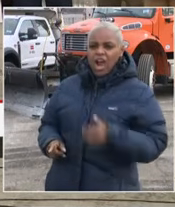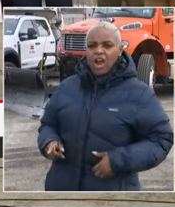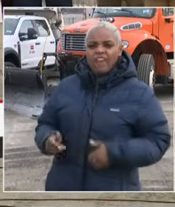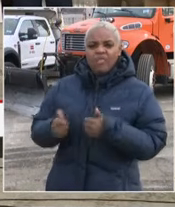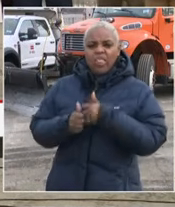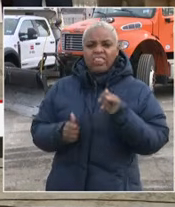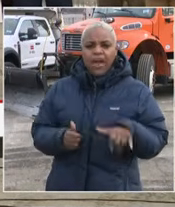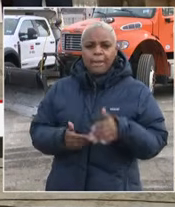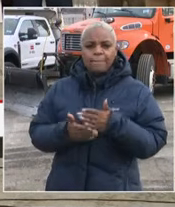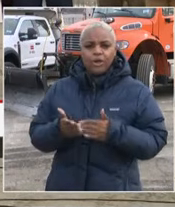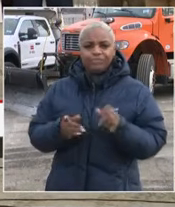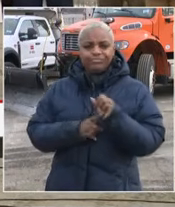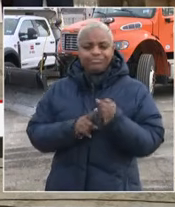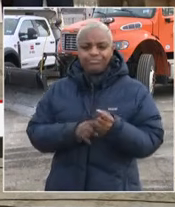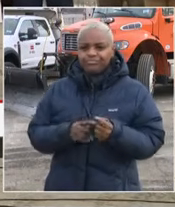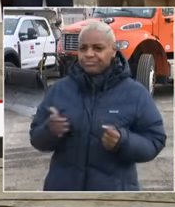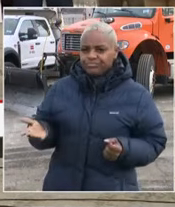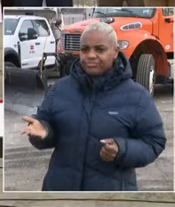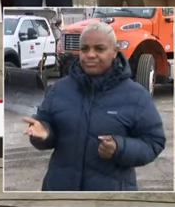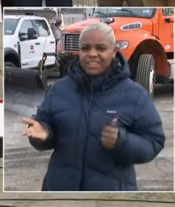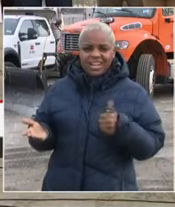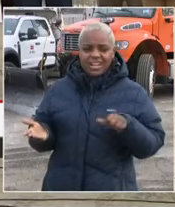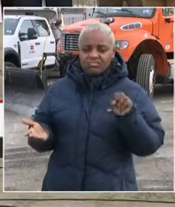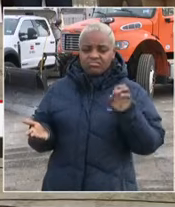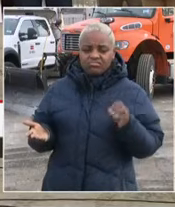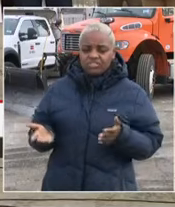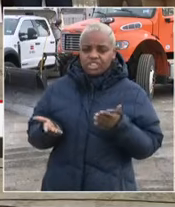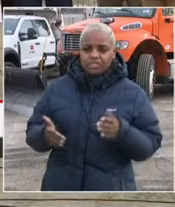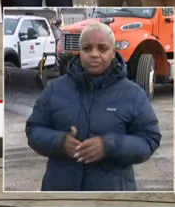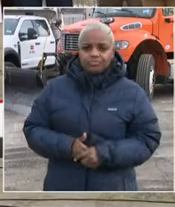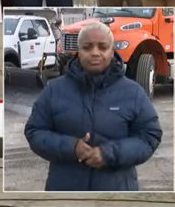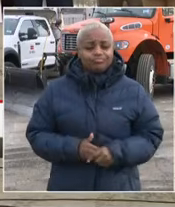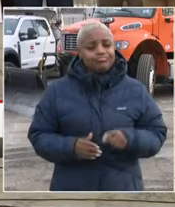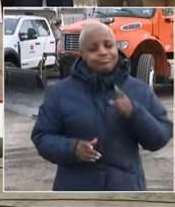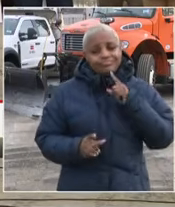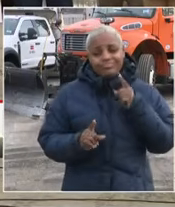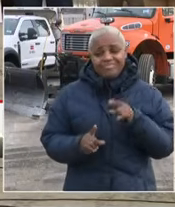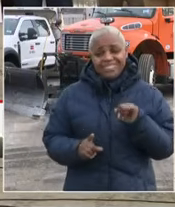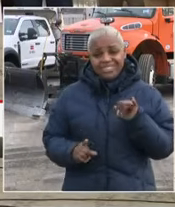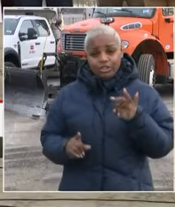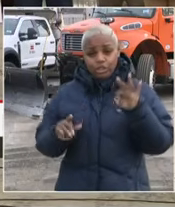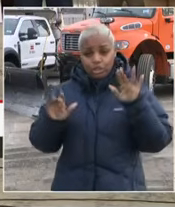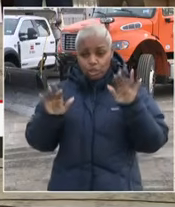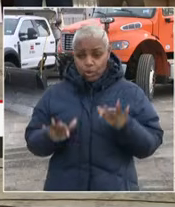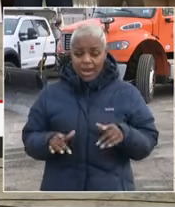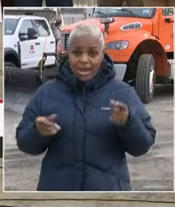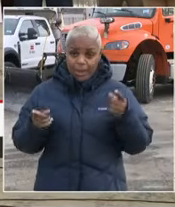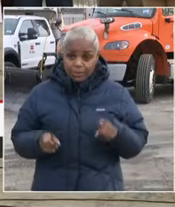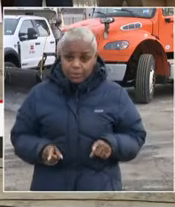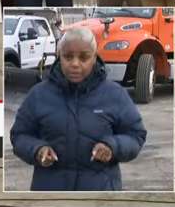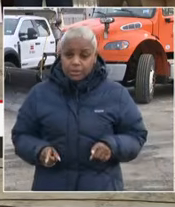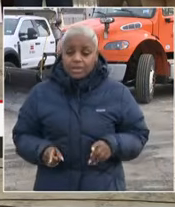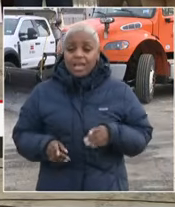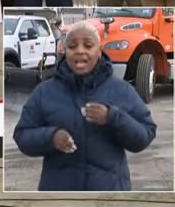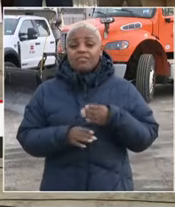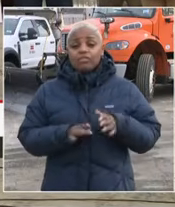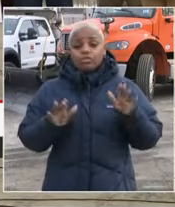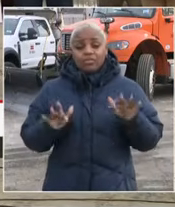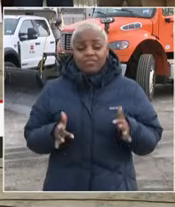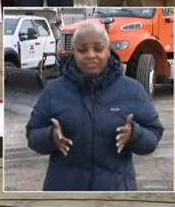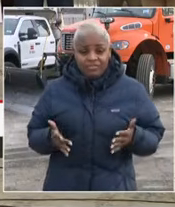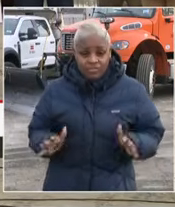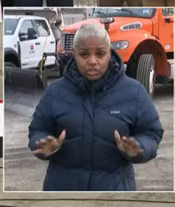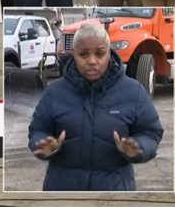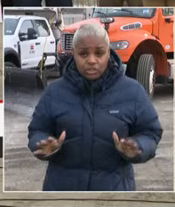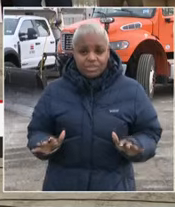need to be out during the active snowfall and immediately thereafter, to stay inside. And that's most of us.